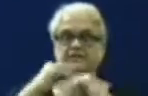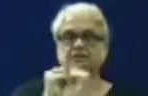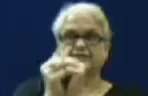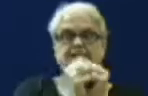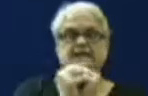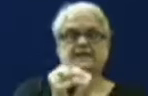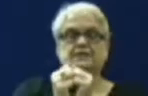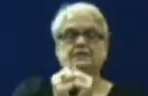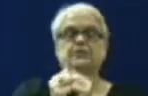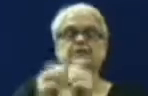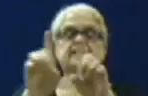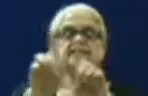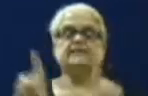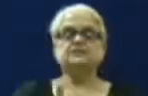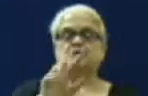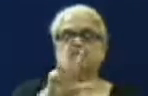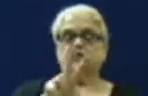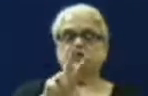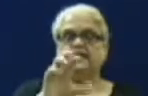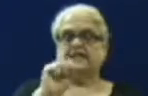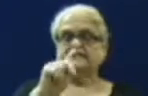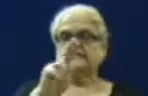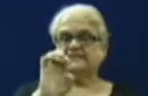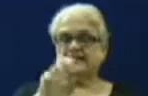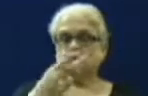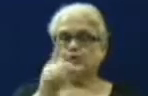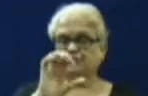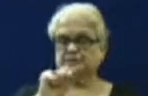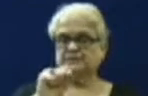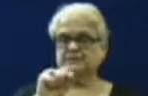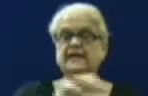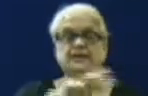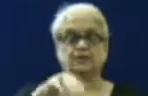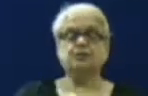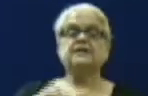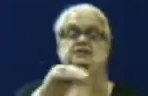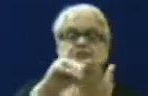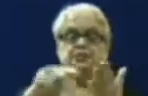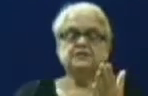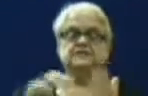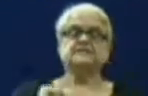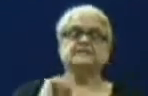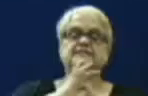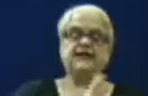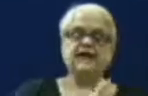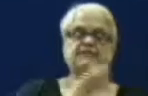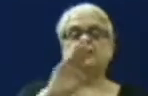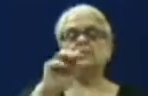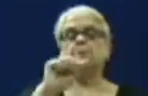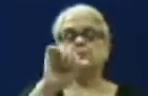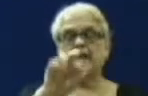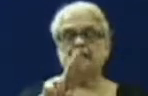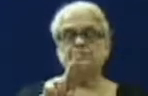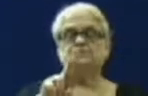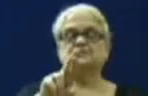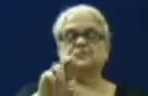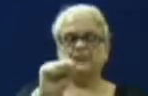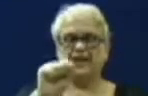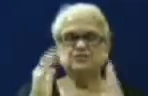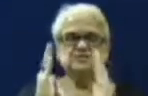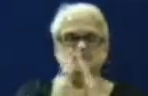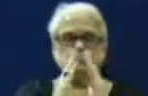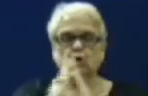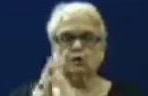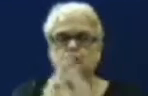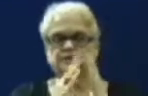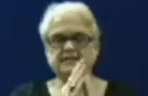3 stakeholders, including students and staff, mayors, state representatives, and senators, as well as our